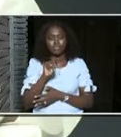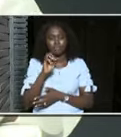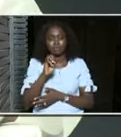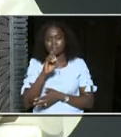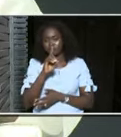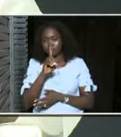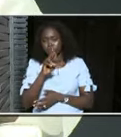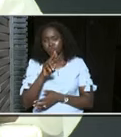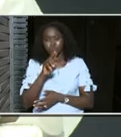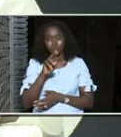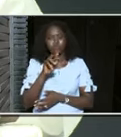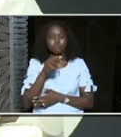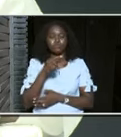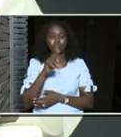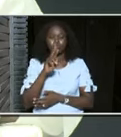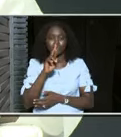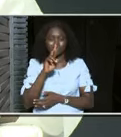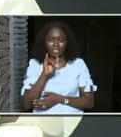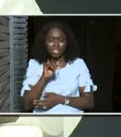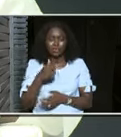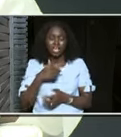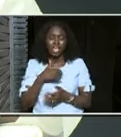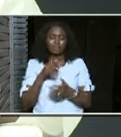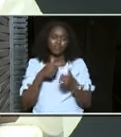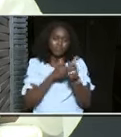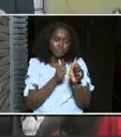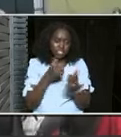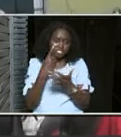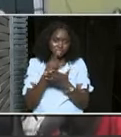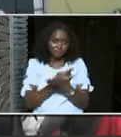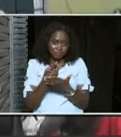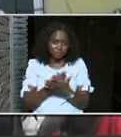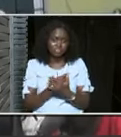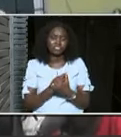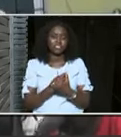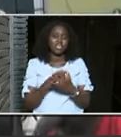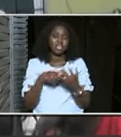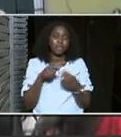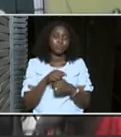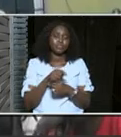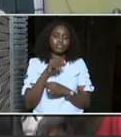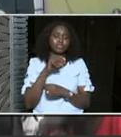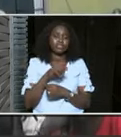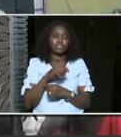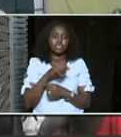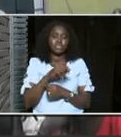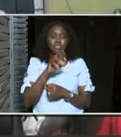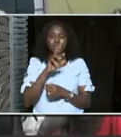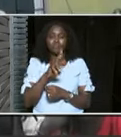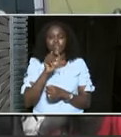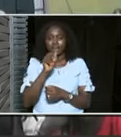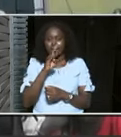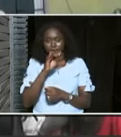have been following the conversation taking place between Kadria and Senator Rabiu Musa Kwankwaso and his running mate that has just joined